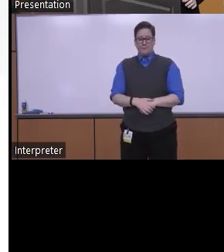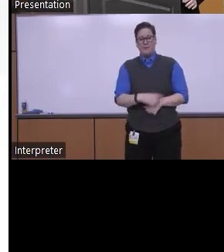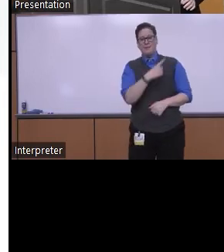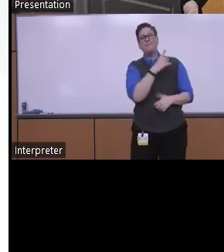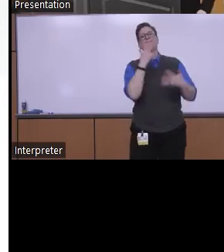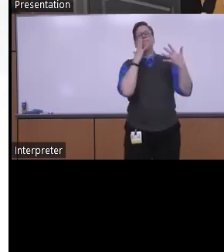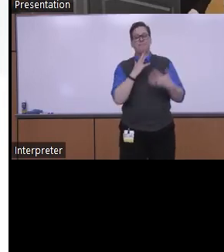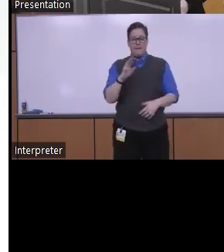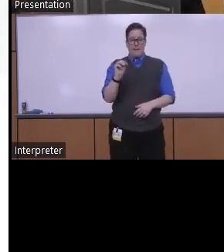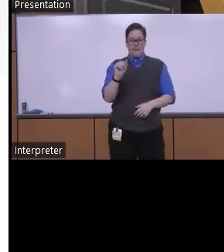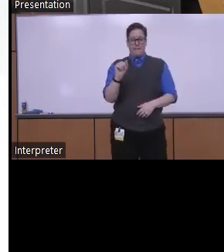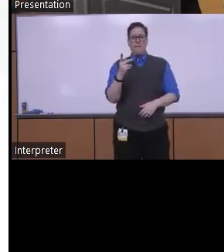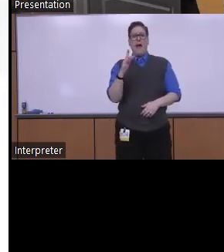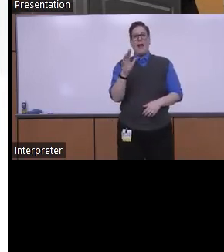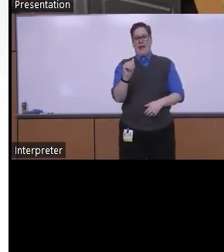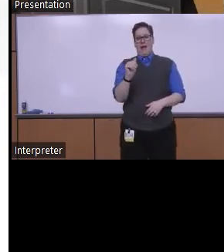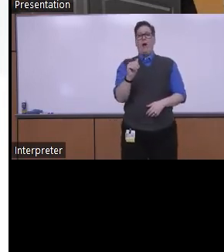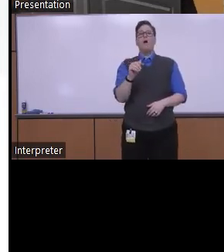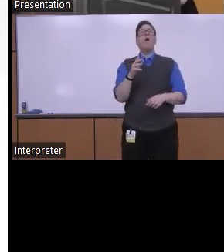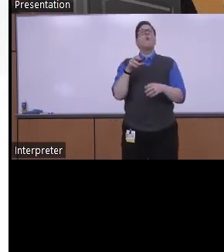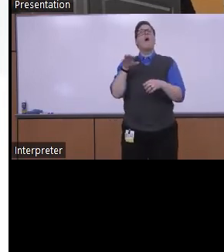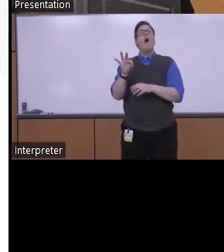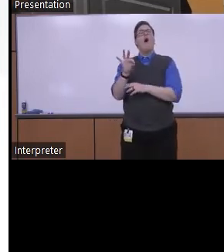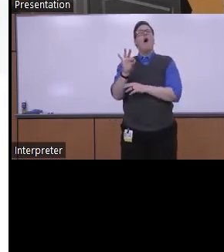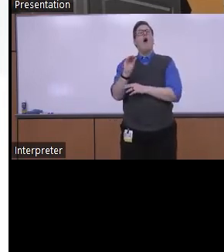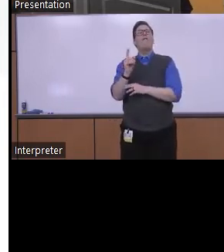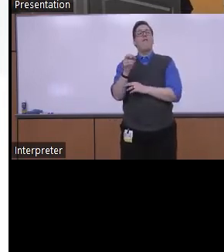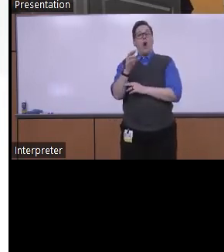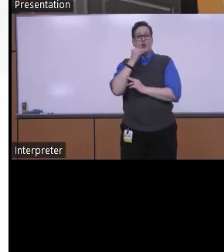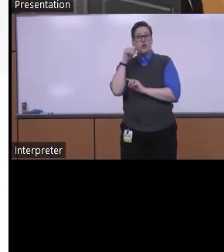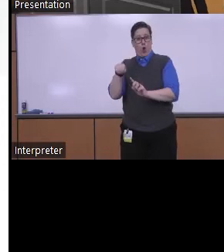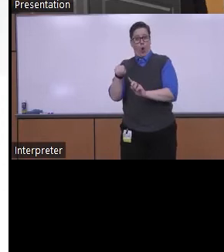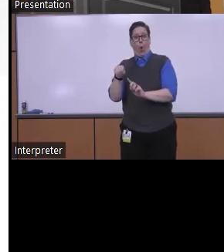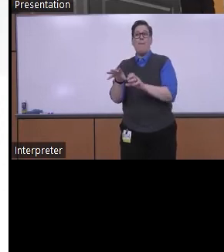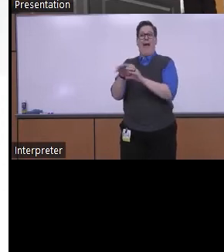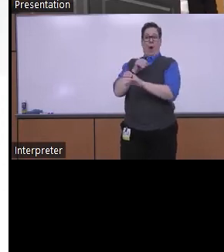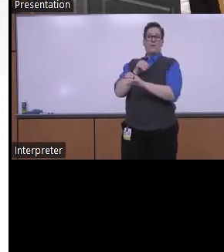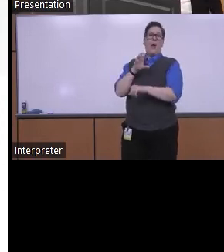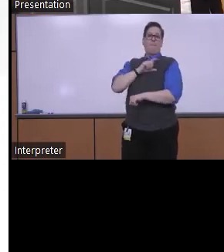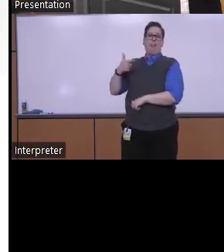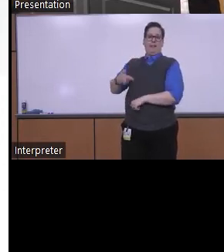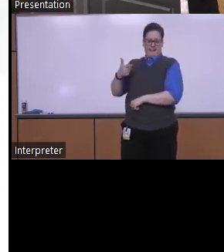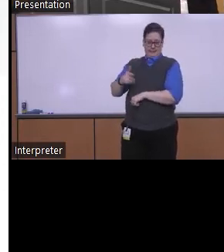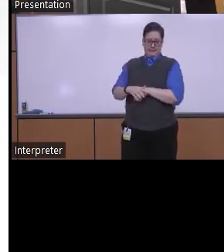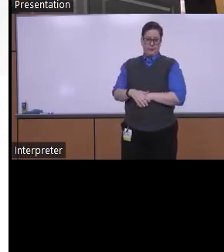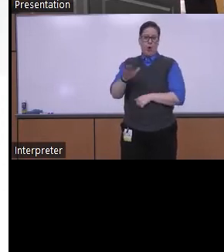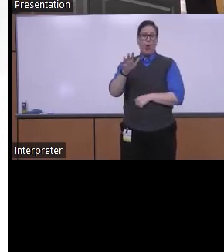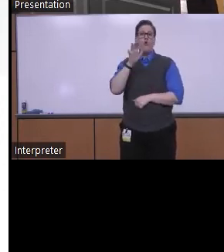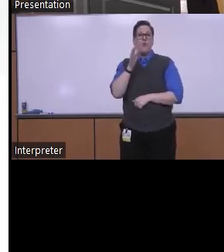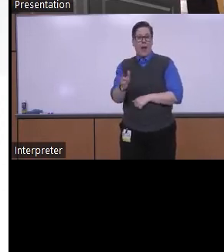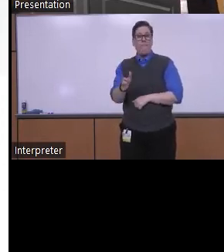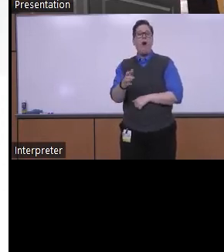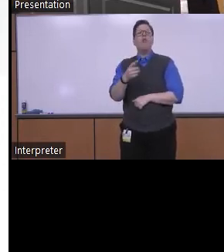Raz, who was shot by the police outside her foster home, Macal's mourning grandmother, Miss Janine Hammonds, told the